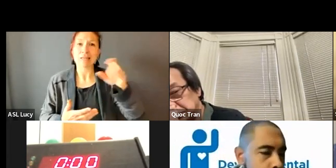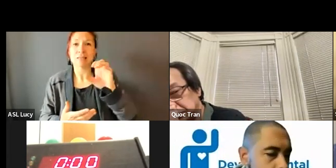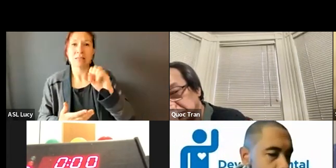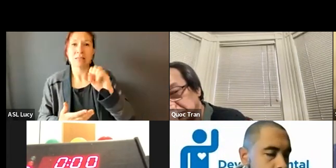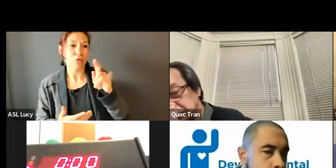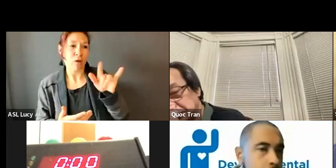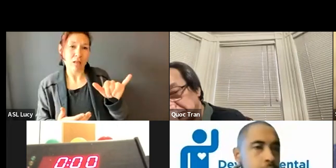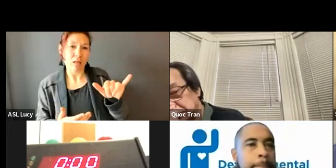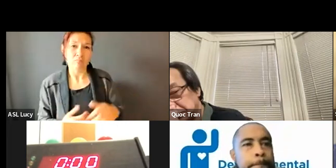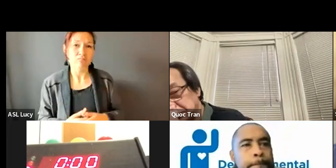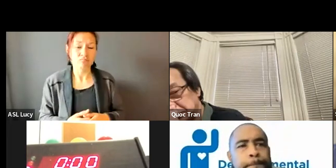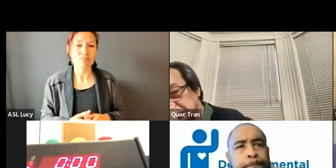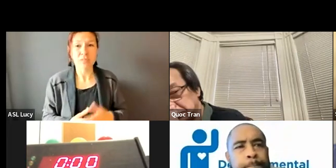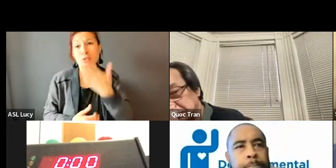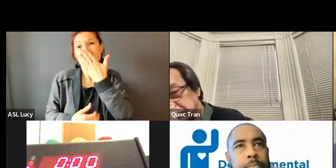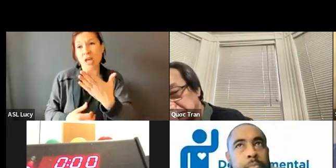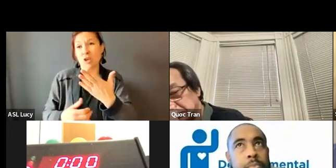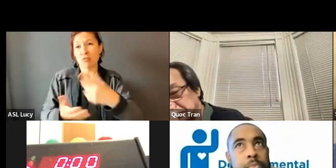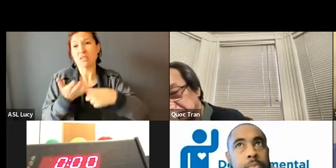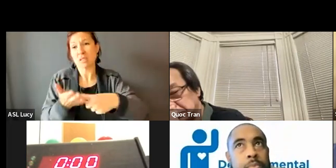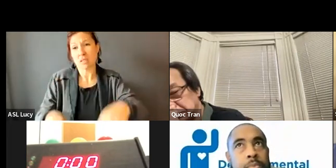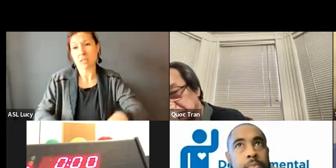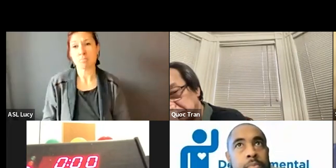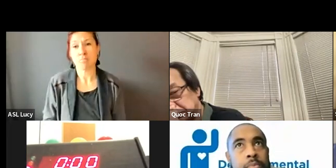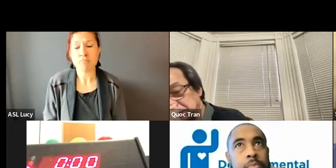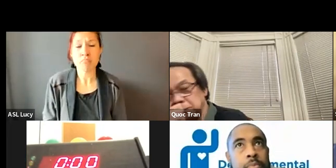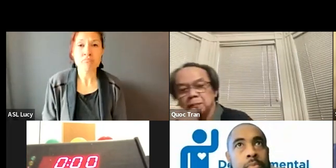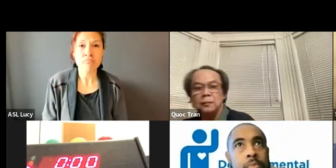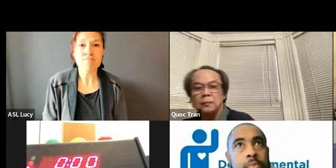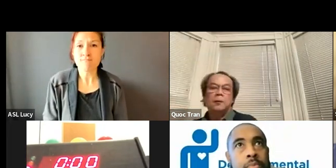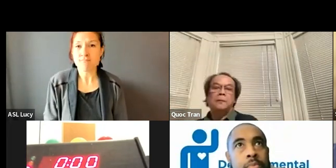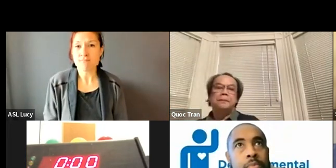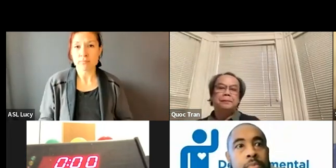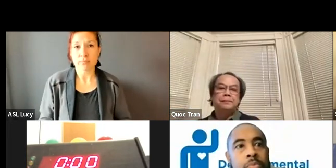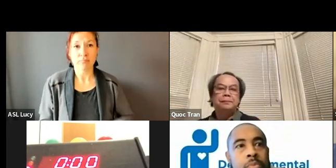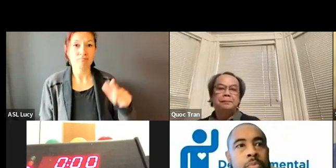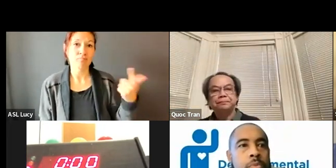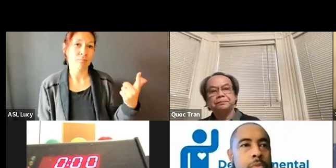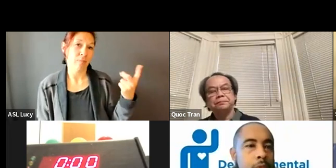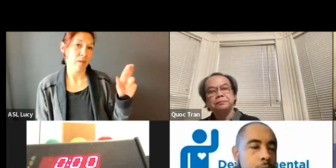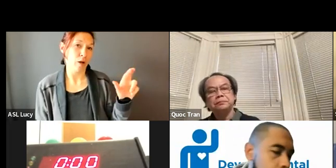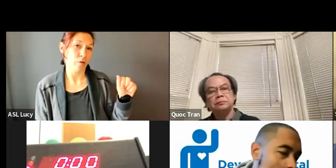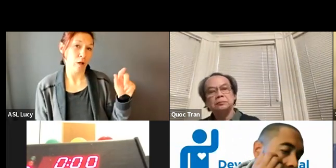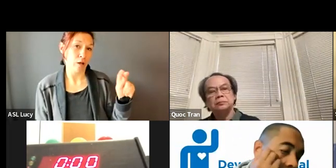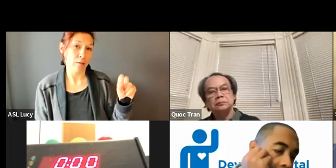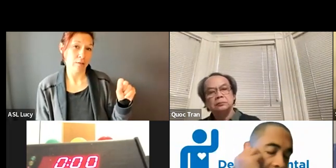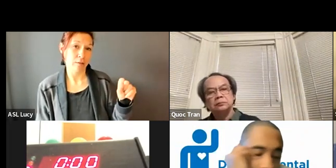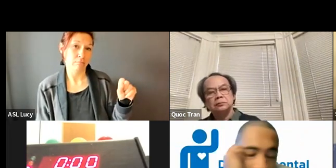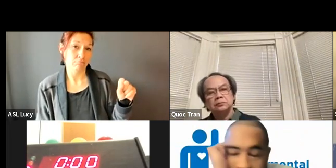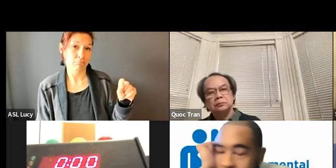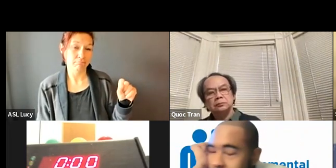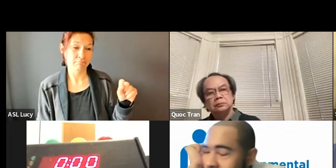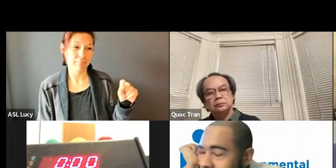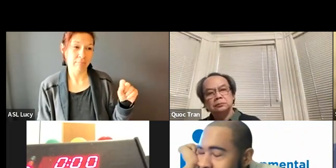conversation with family so that they feel thank you Dr alkins um